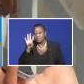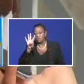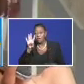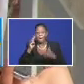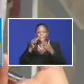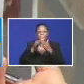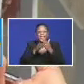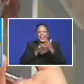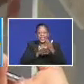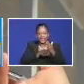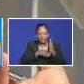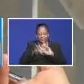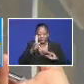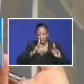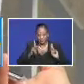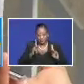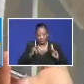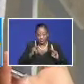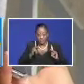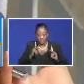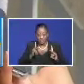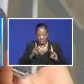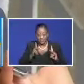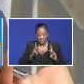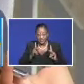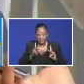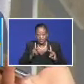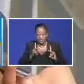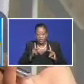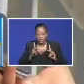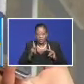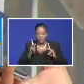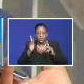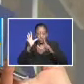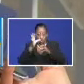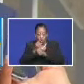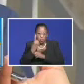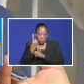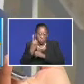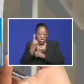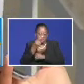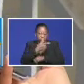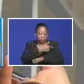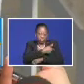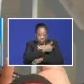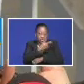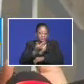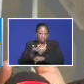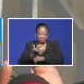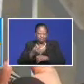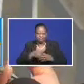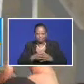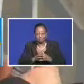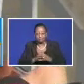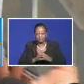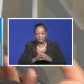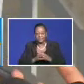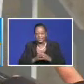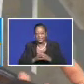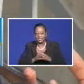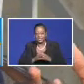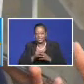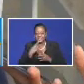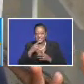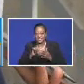billion persons around the planet, 4 billion, would have received at least one shot of a vaccine. And there's